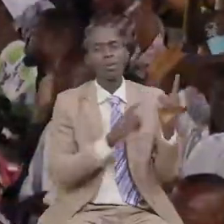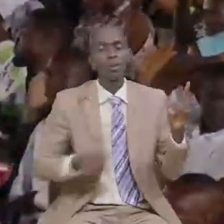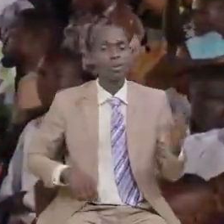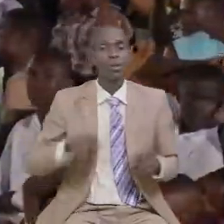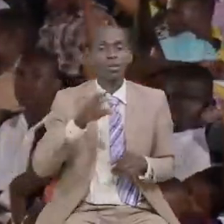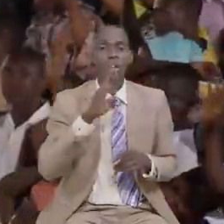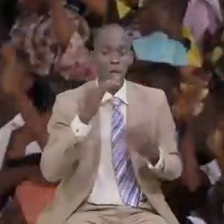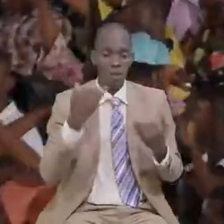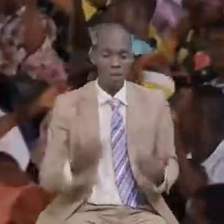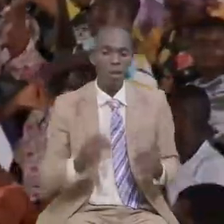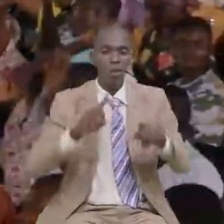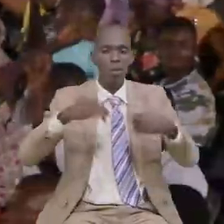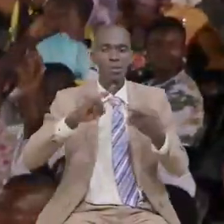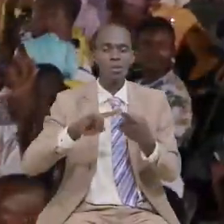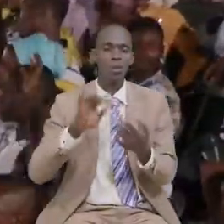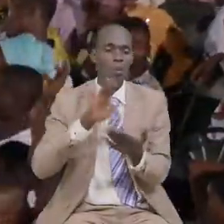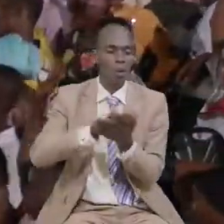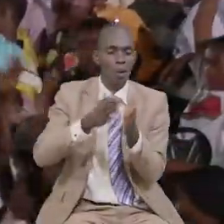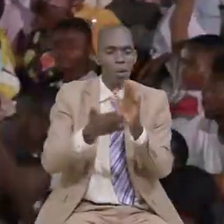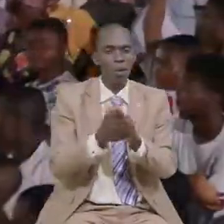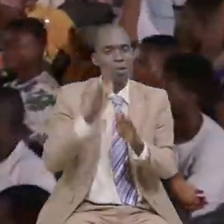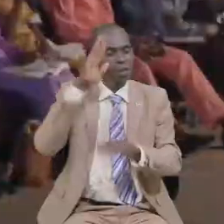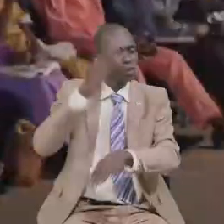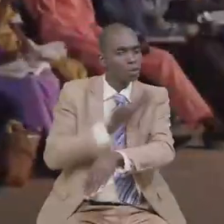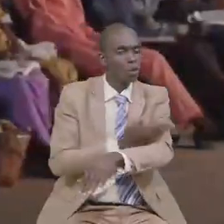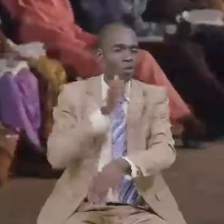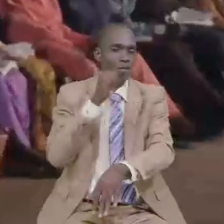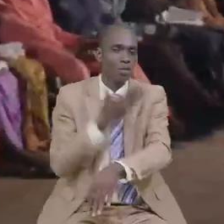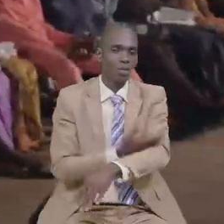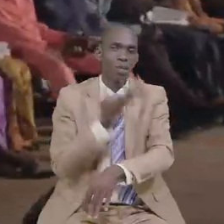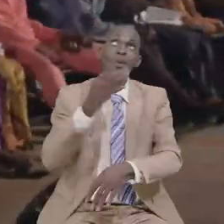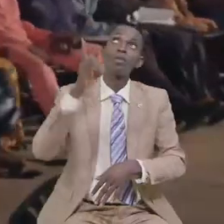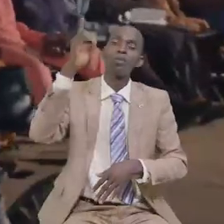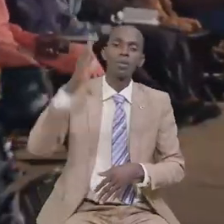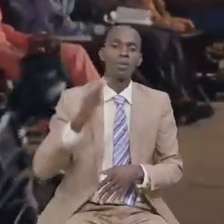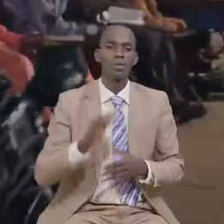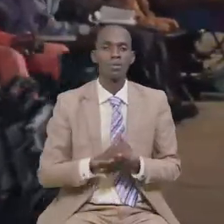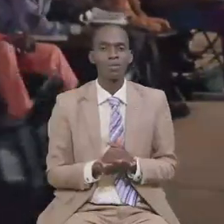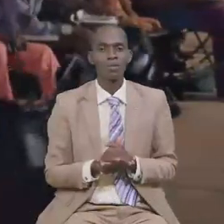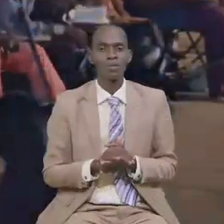become son, daughter of God.